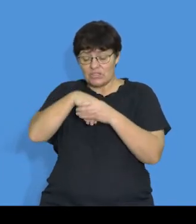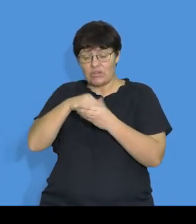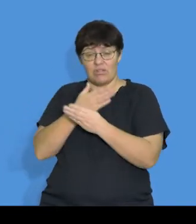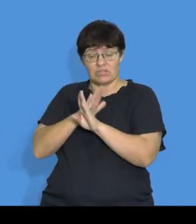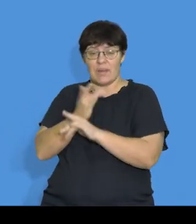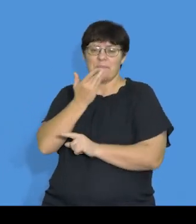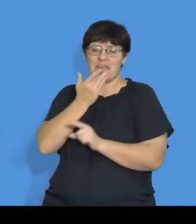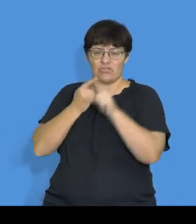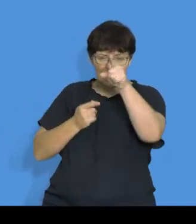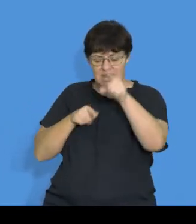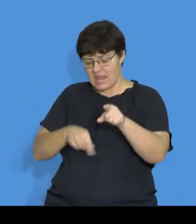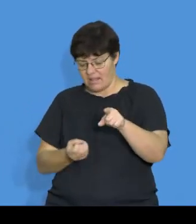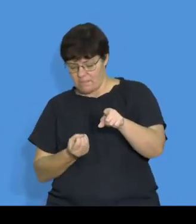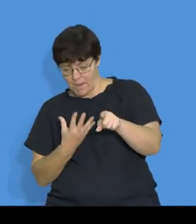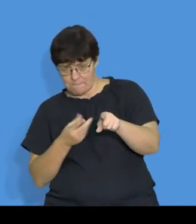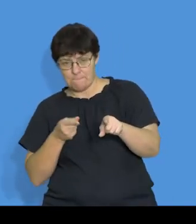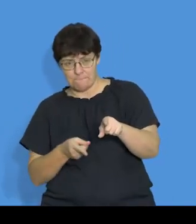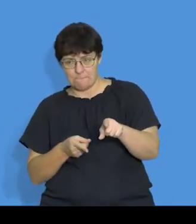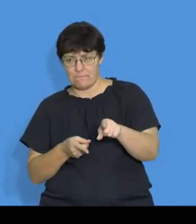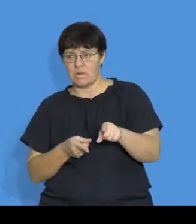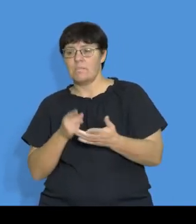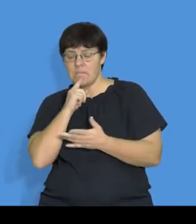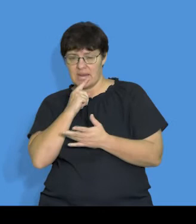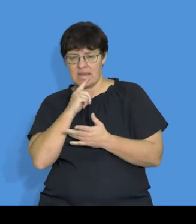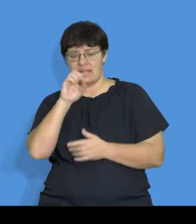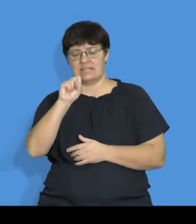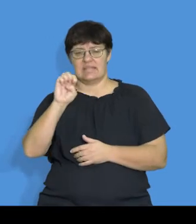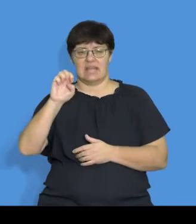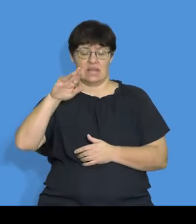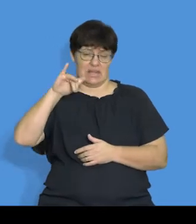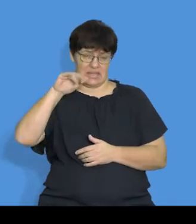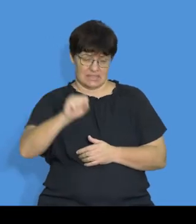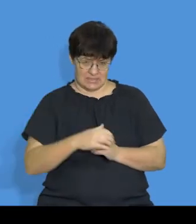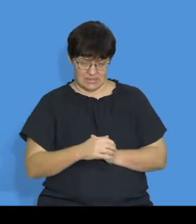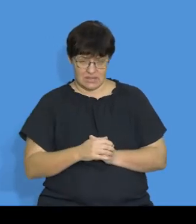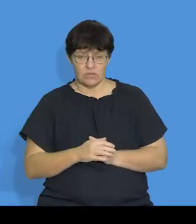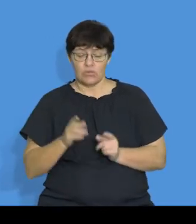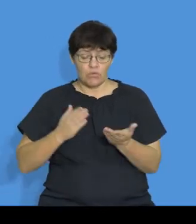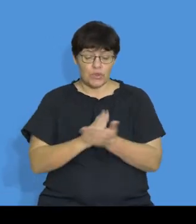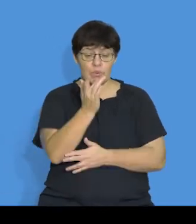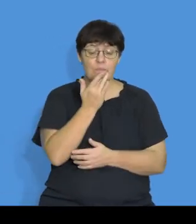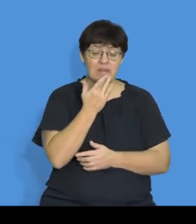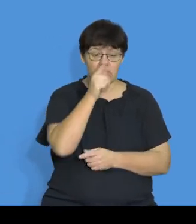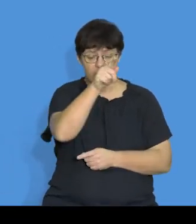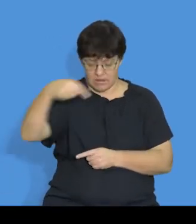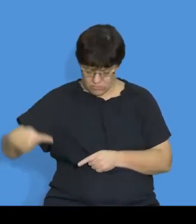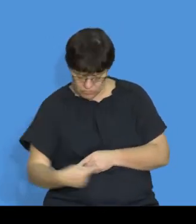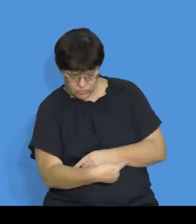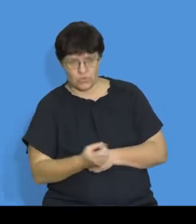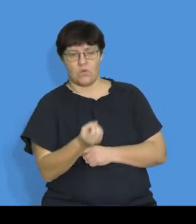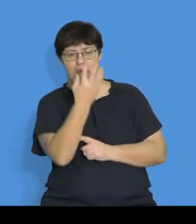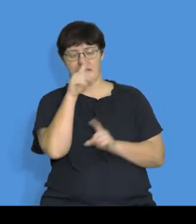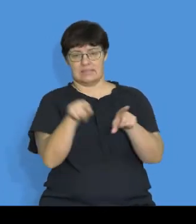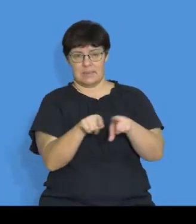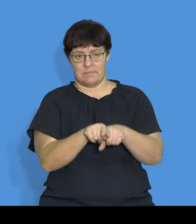and that of the light bulb is actually in series. So whatever current passes through the battery will pass through the light bulb